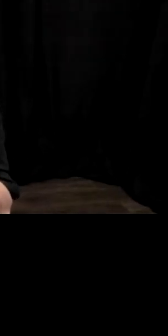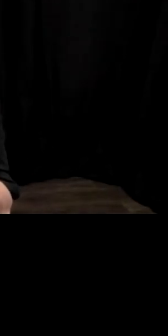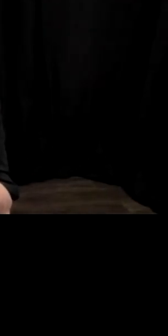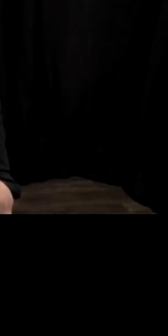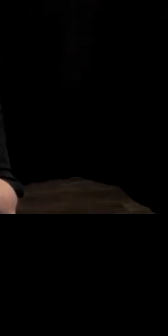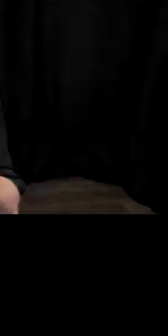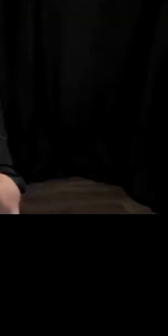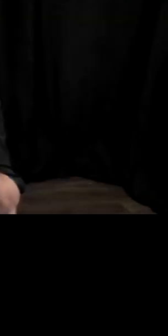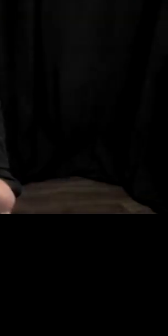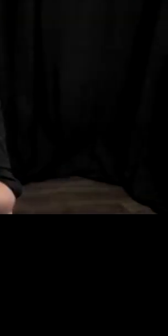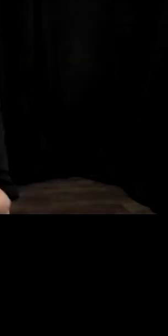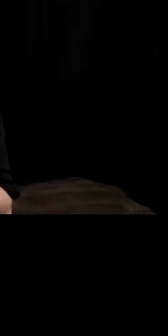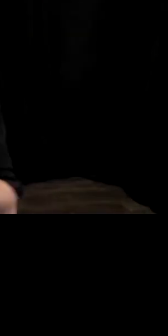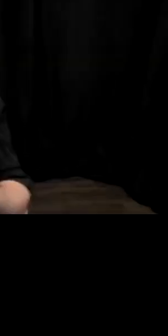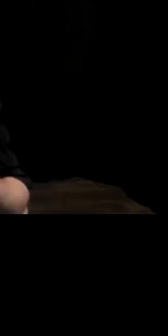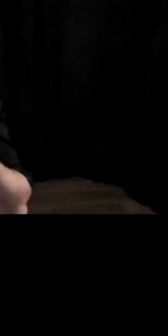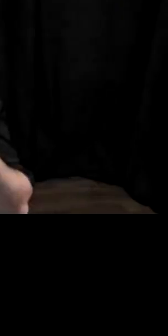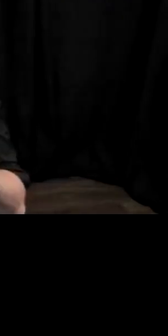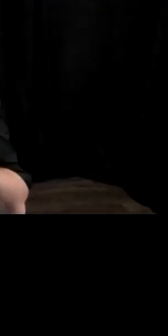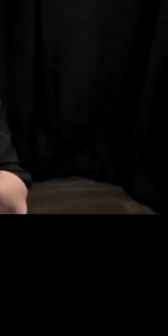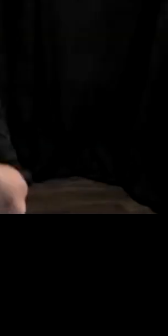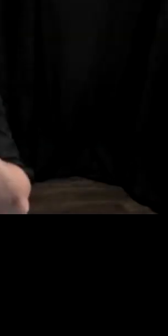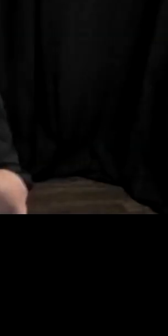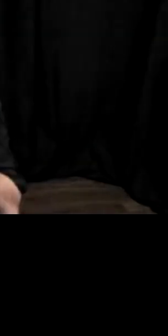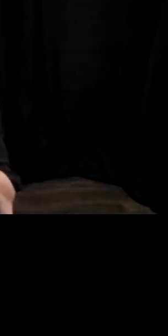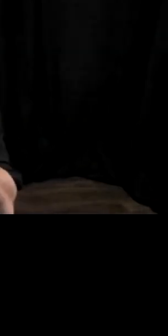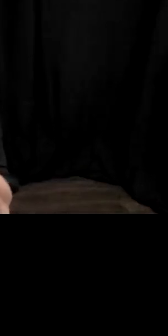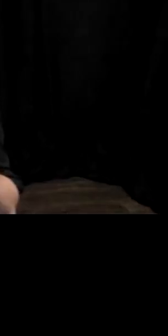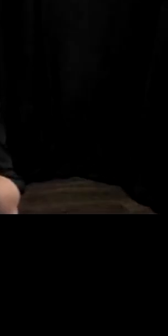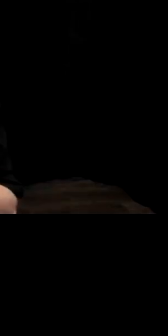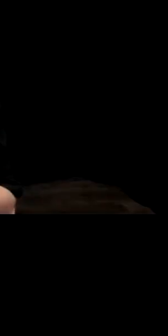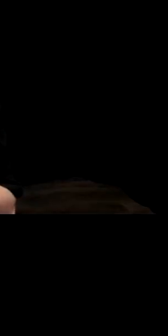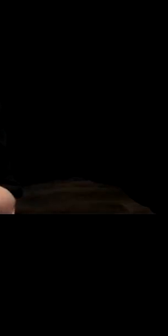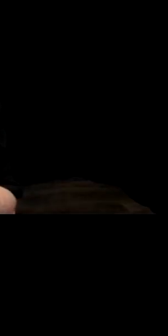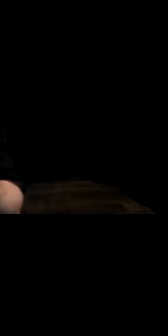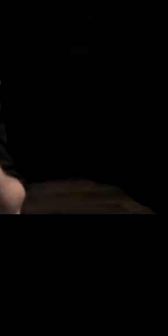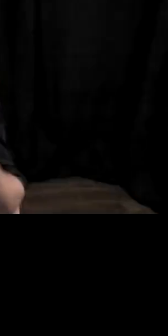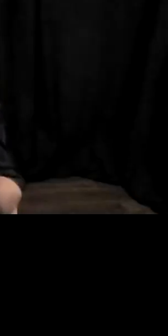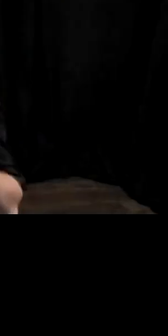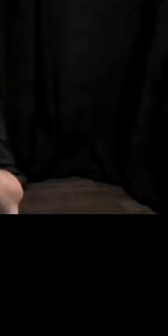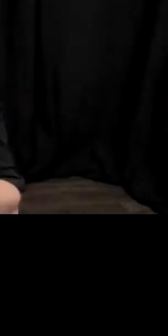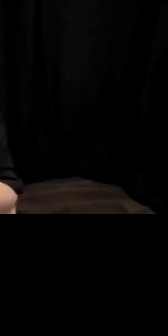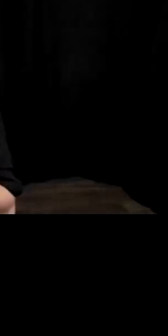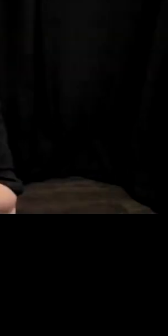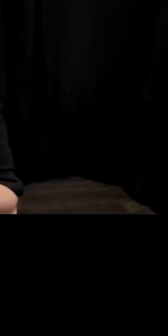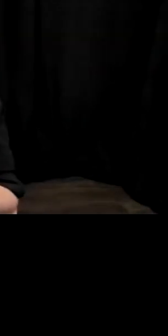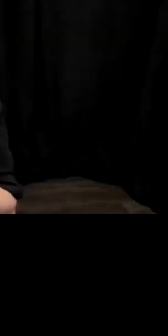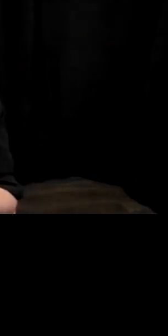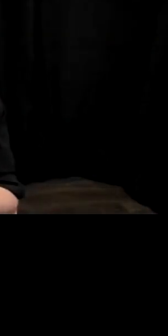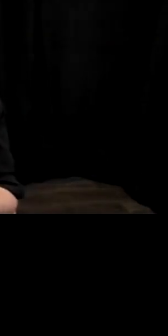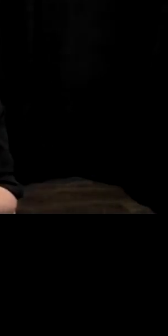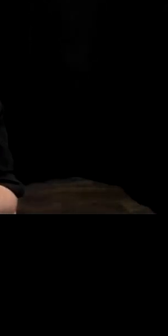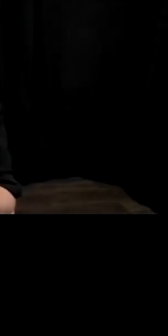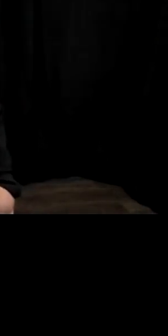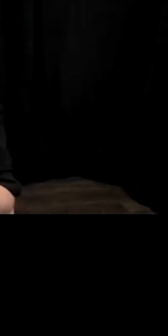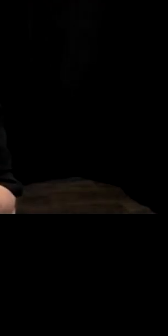Department of Aging, and I'm happy to take any questions or comments. I do just want to thank everybody. I know these have been some